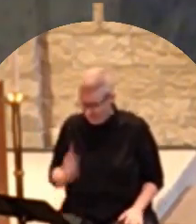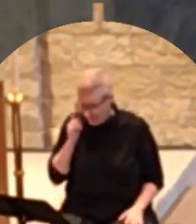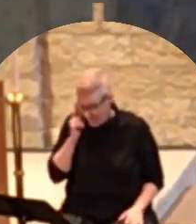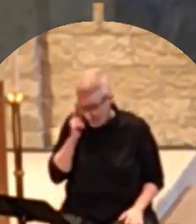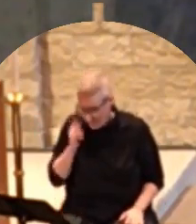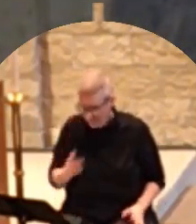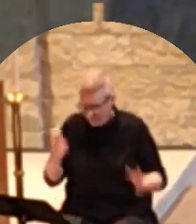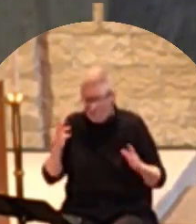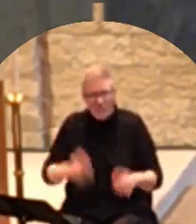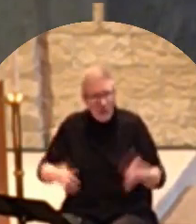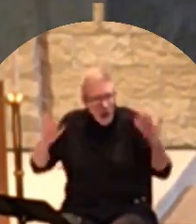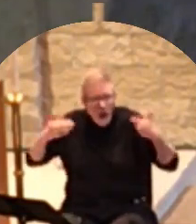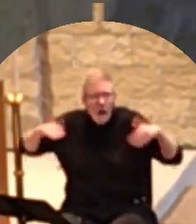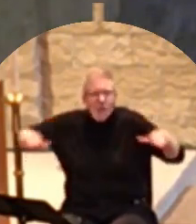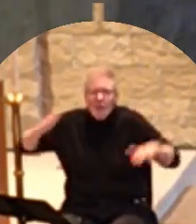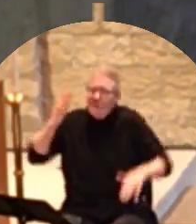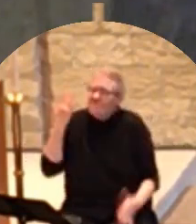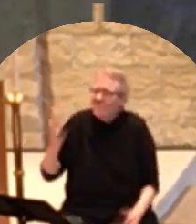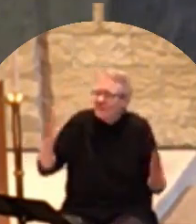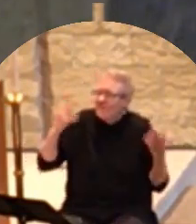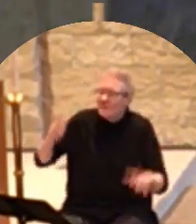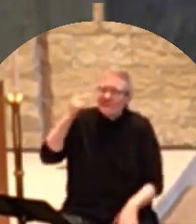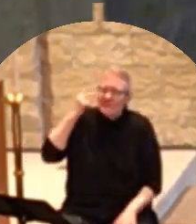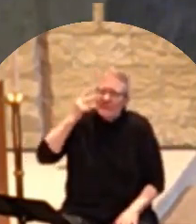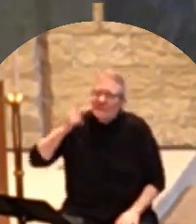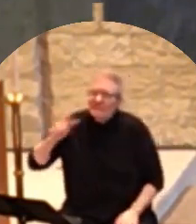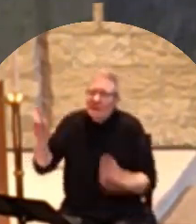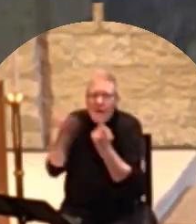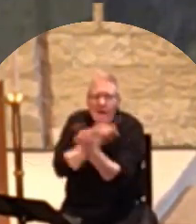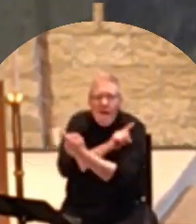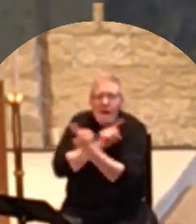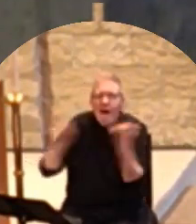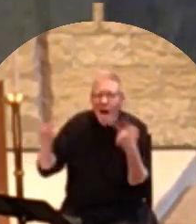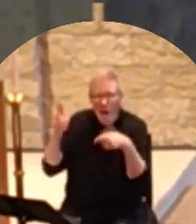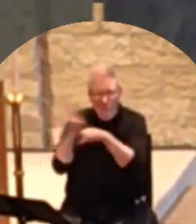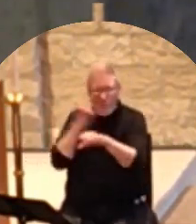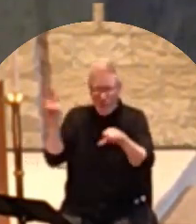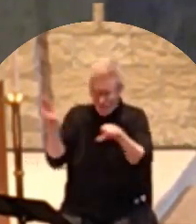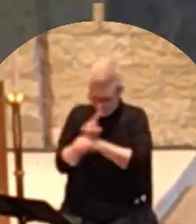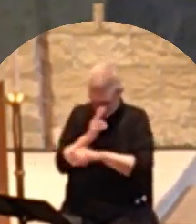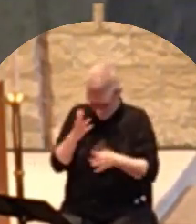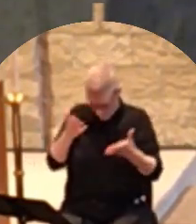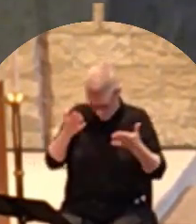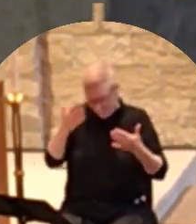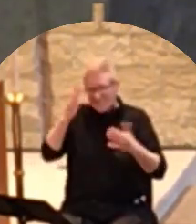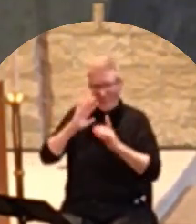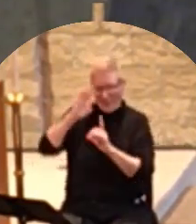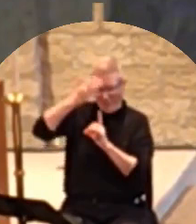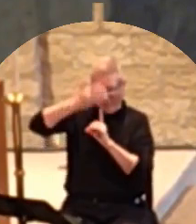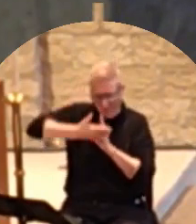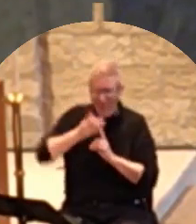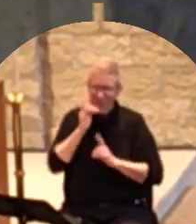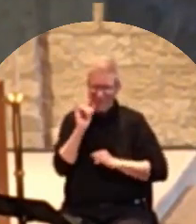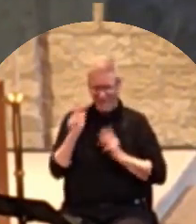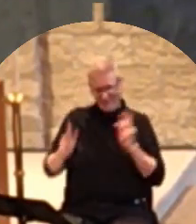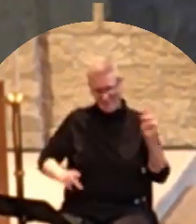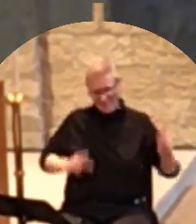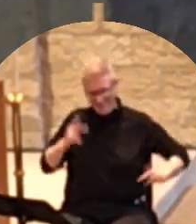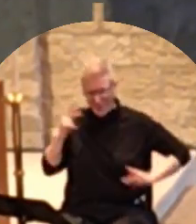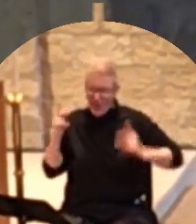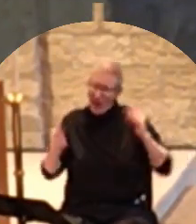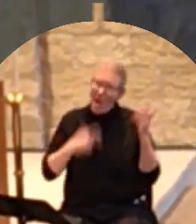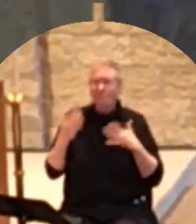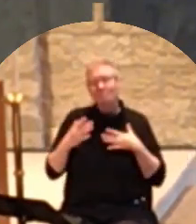I've seen angels wearing the skies, ordinary people leading ordinary lives filled with